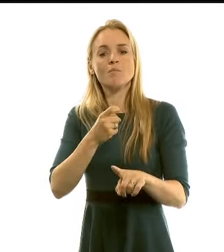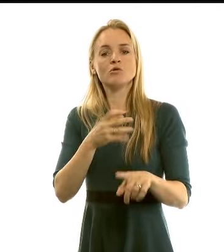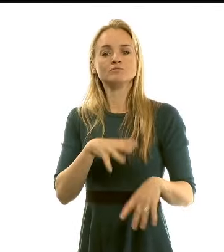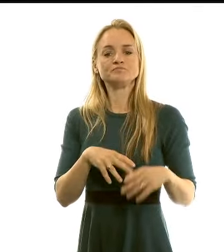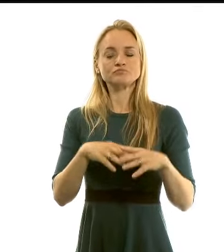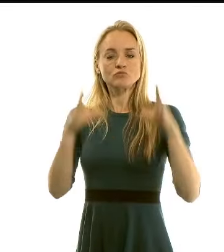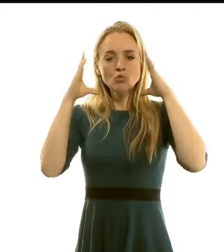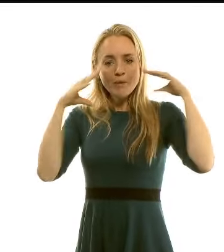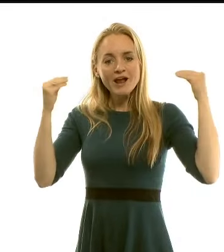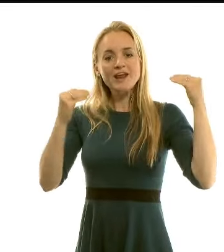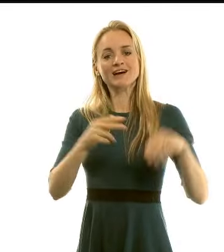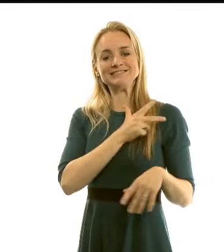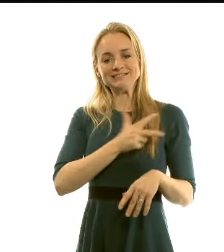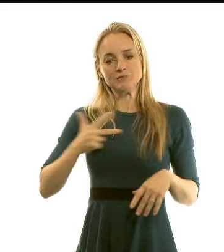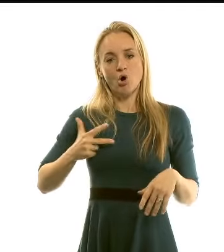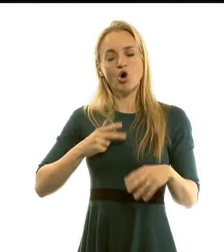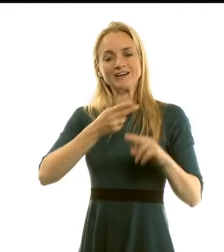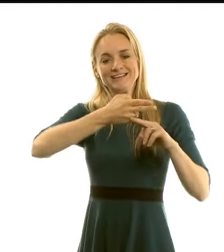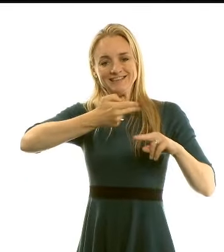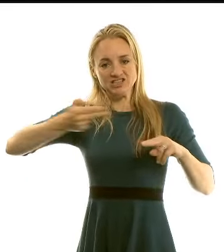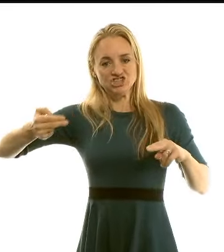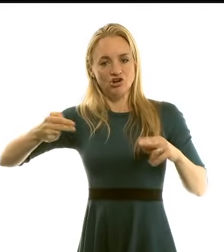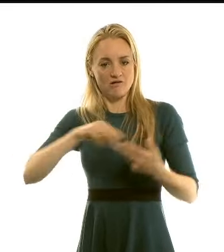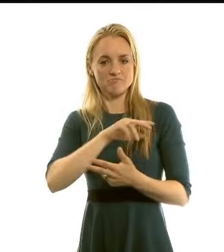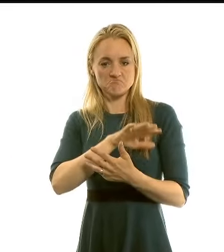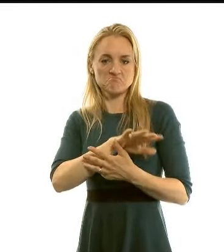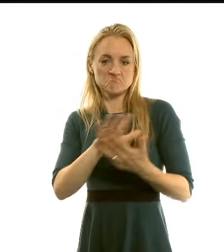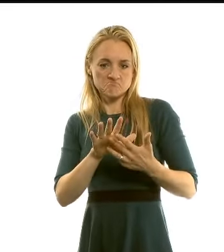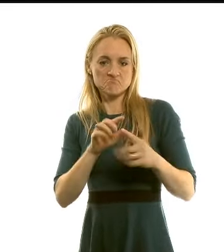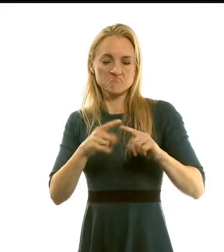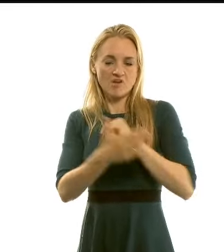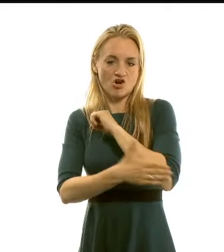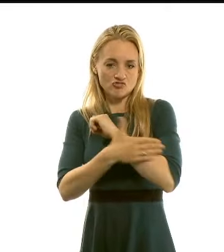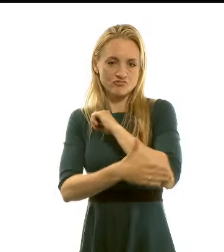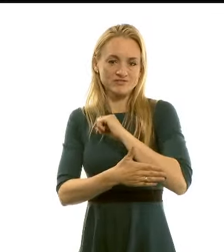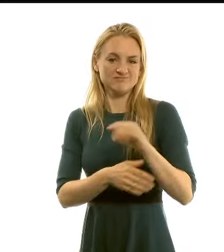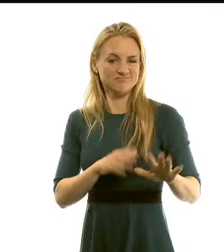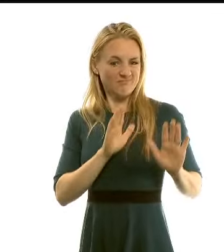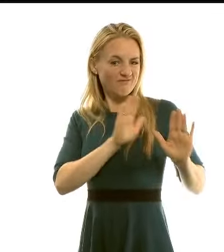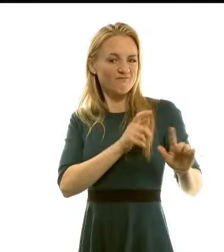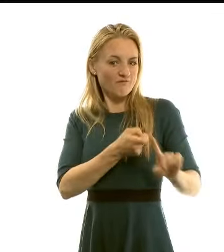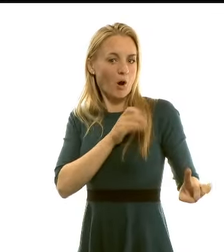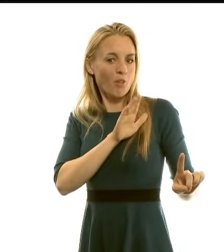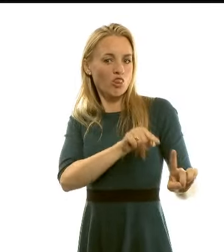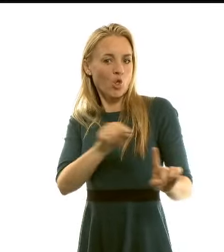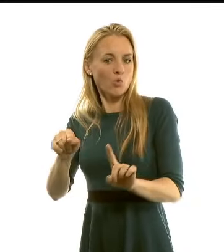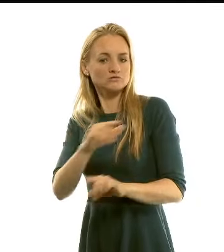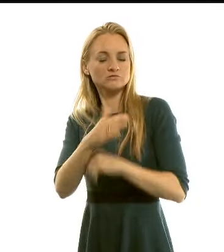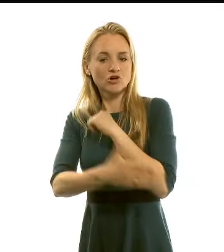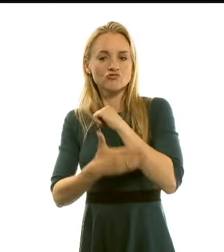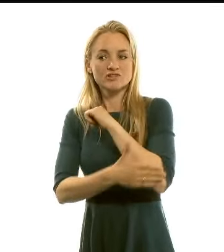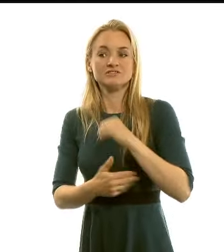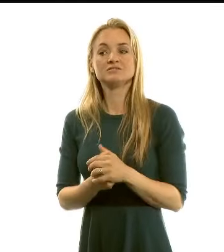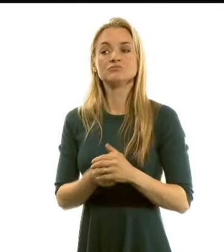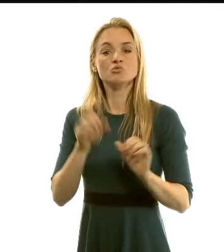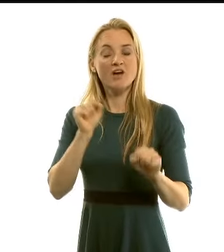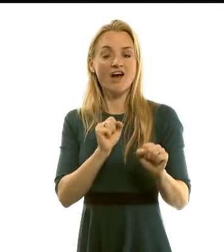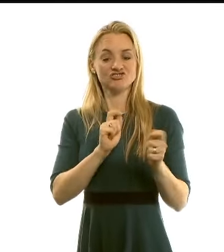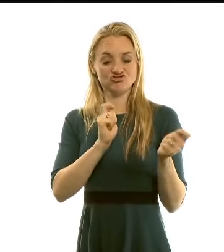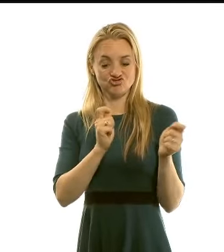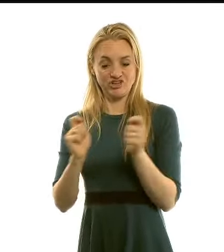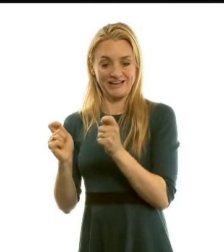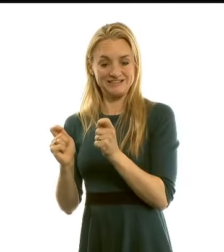and Indonesia, where they all originate from. Now, the bouquets can be personalized, or they can match the color scheme of your home, or